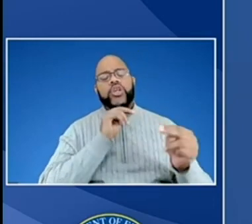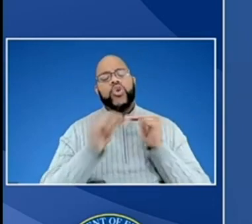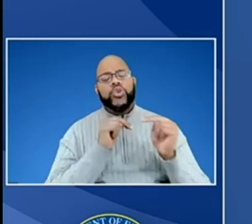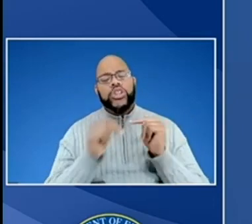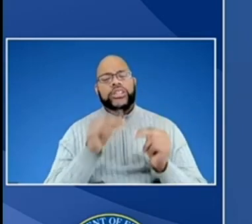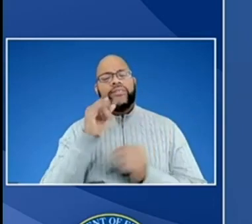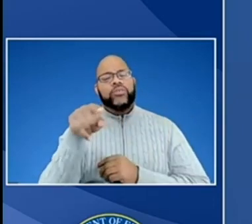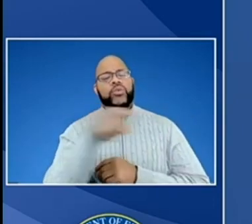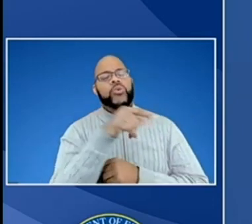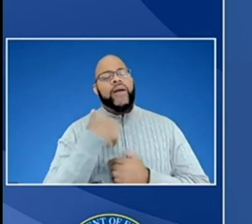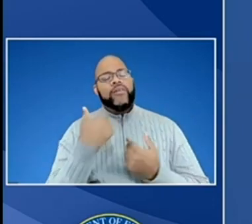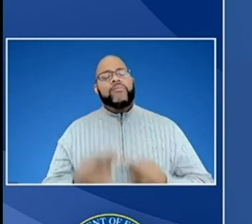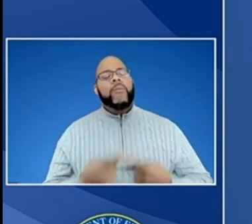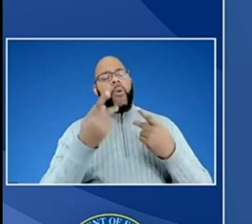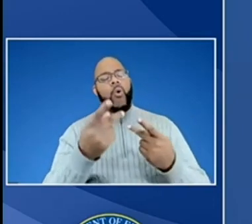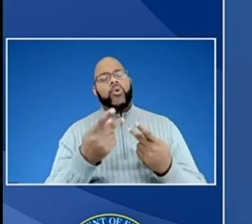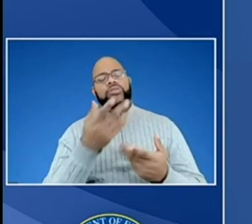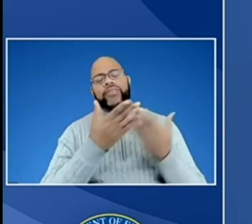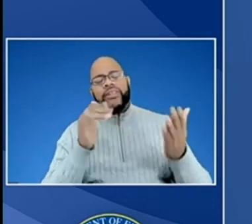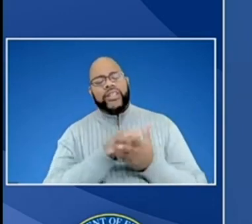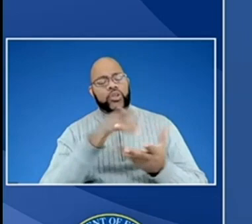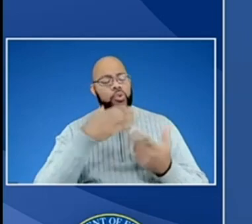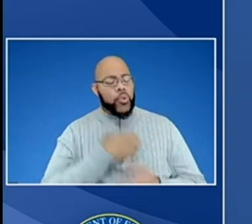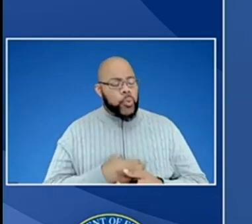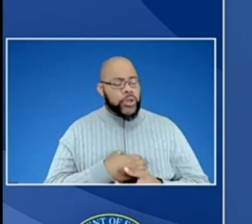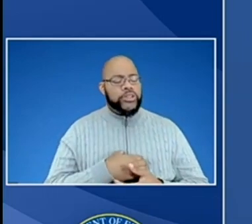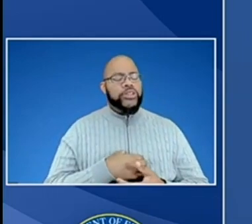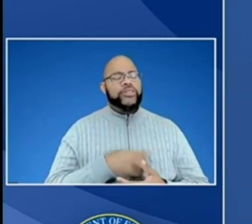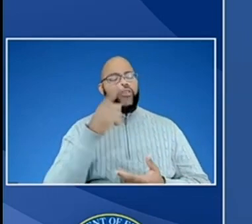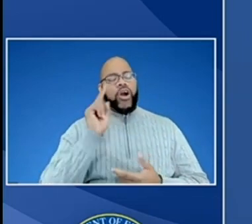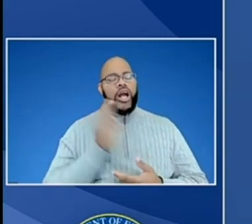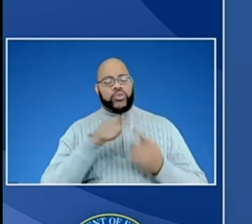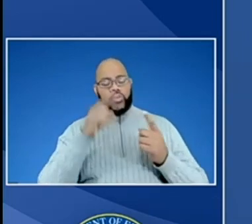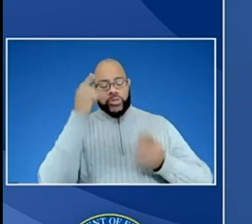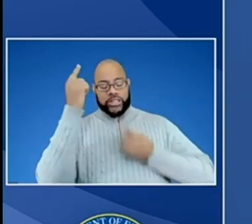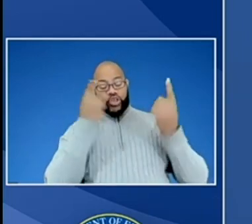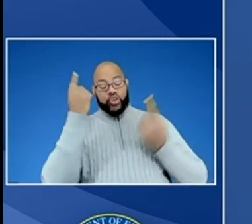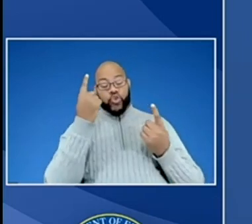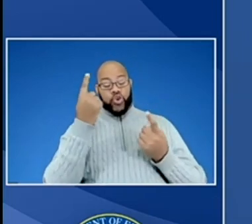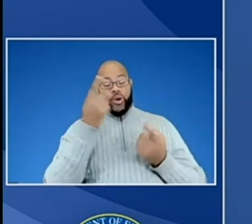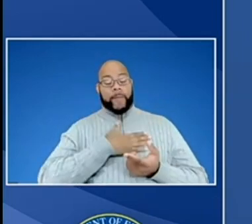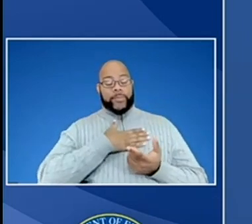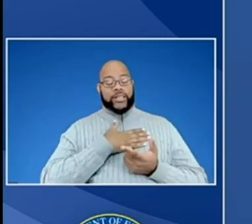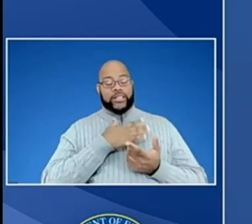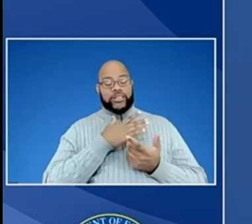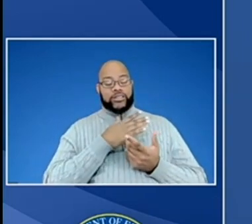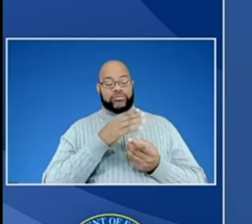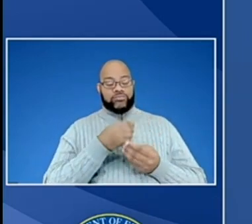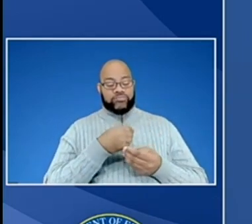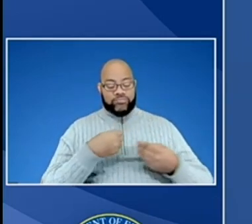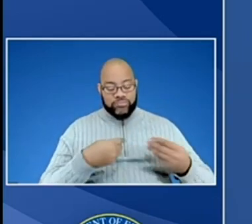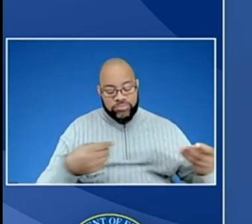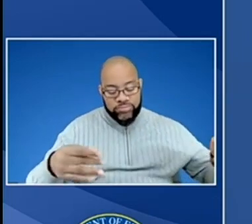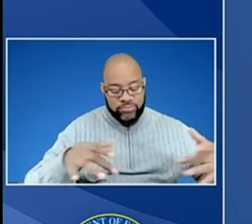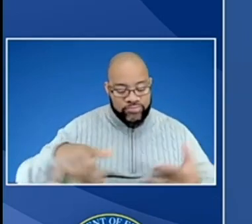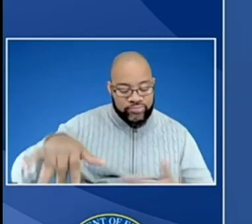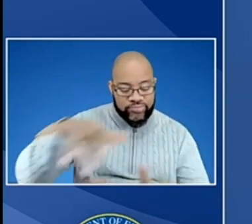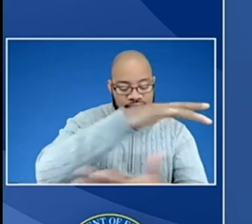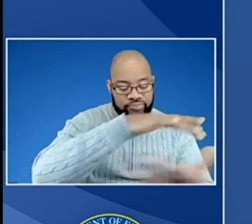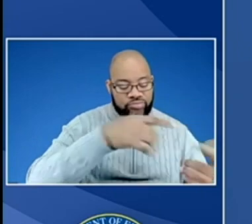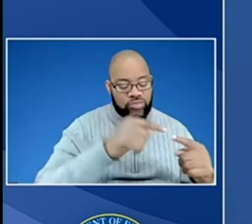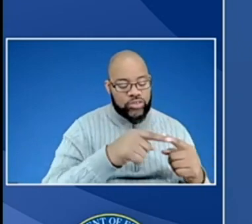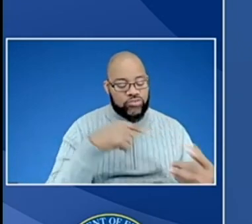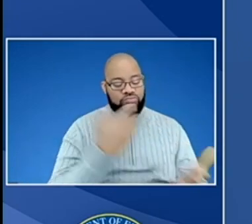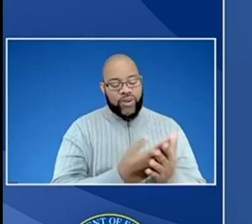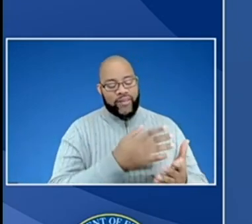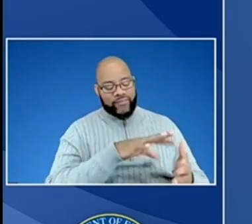if you have proposals or items that you would wish for that you wish for us to consider, to please circulate them. We'll try to get to them. We